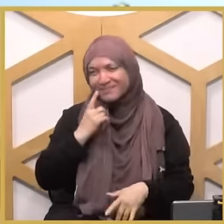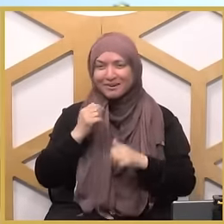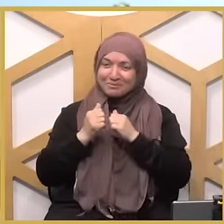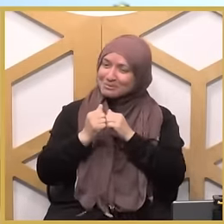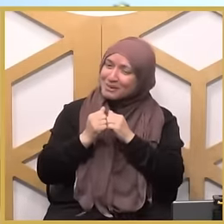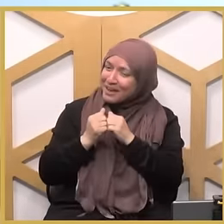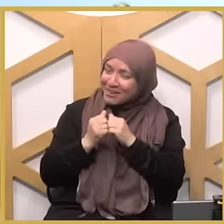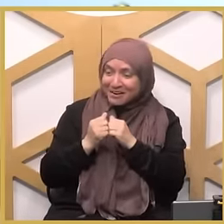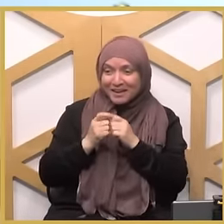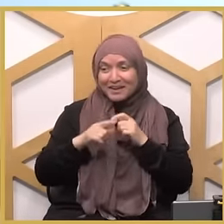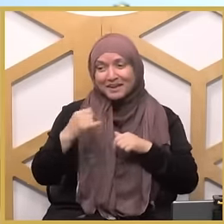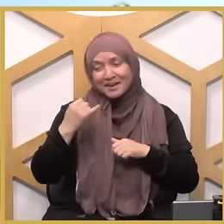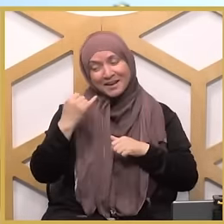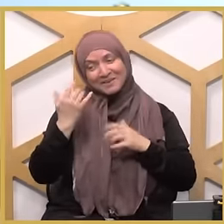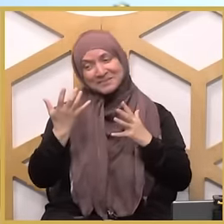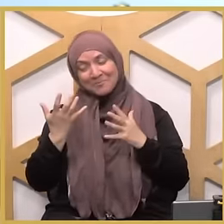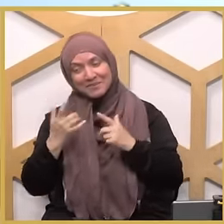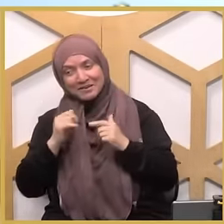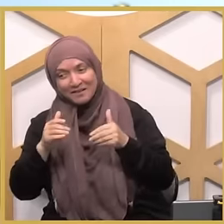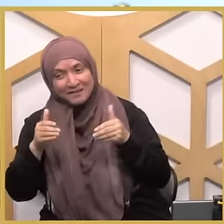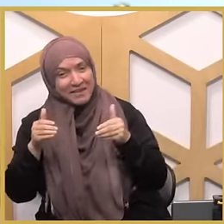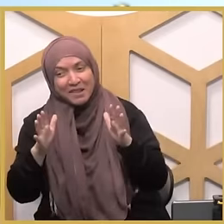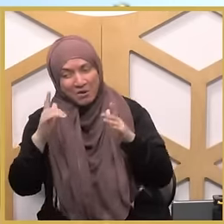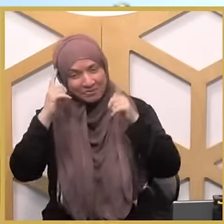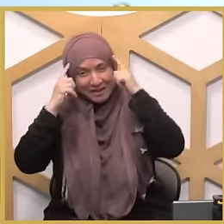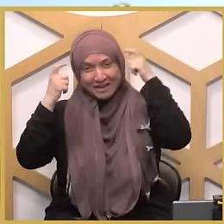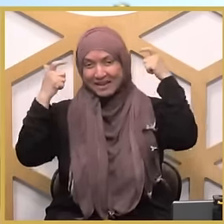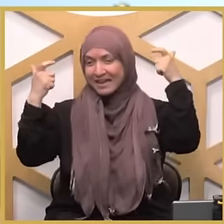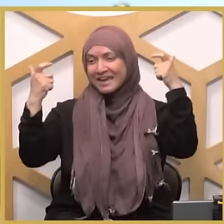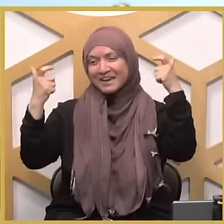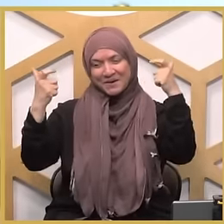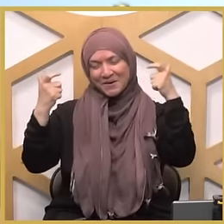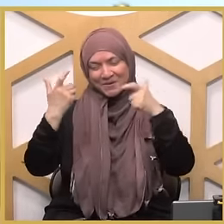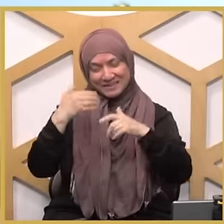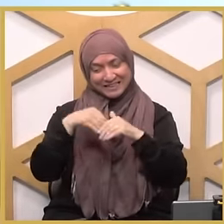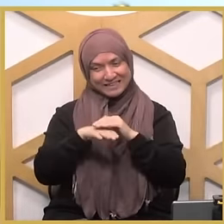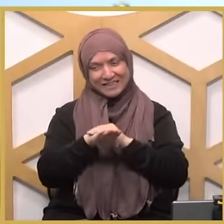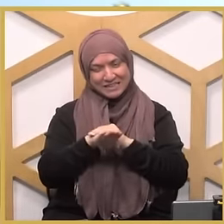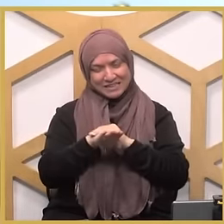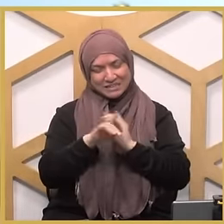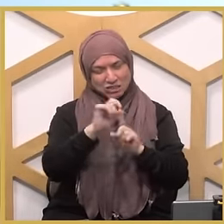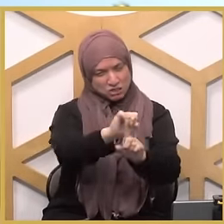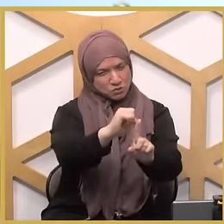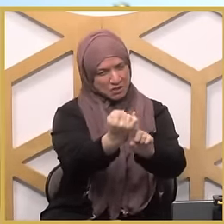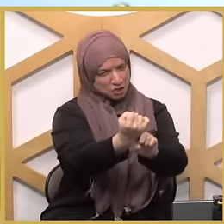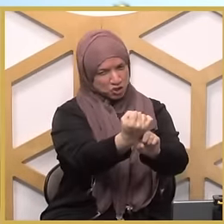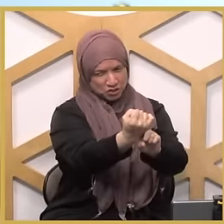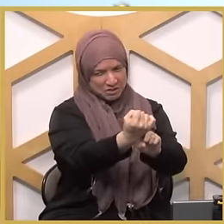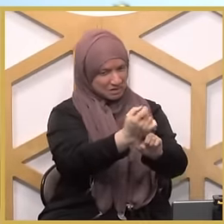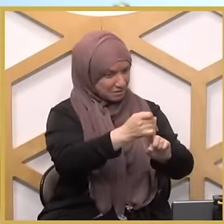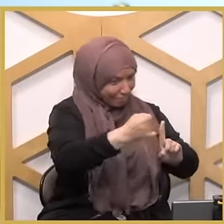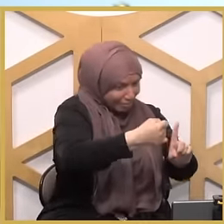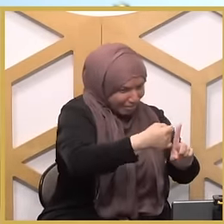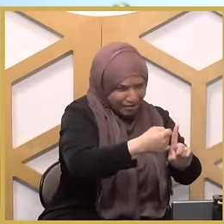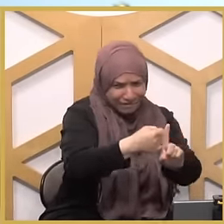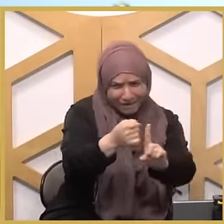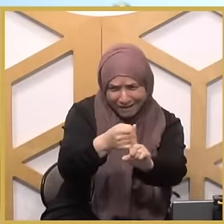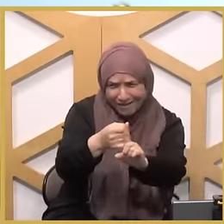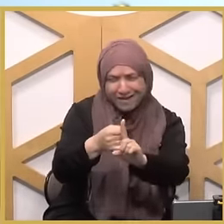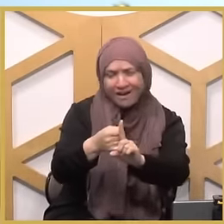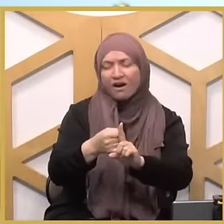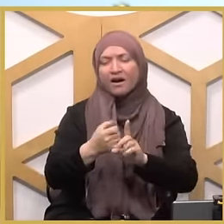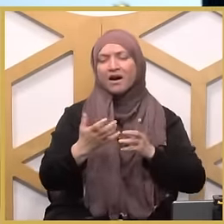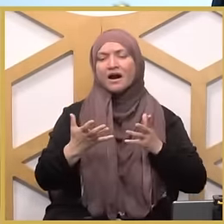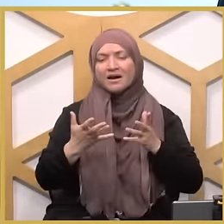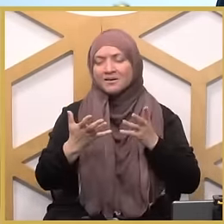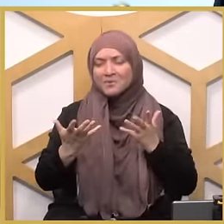egos get in and start like trashing each other and you know, undermining one another and beating up on each other and making it so rough for each other. What if we were all tawasul bil